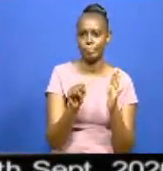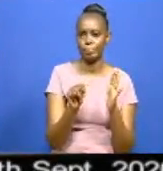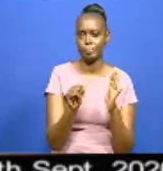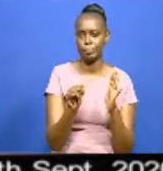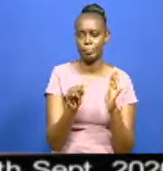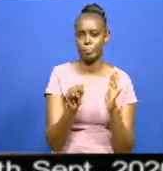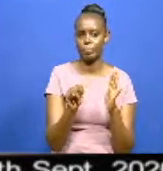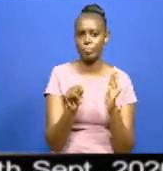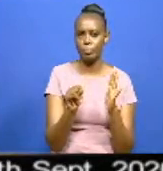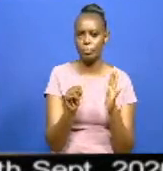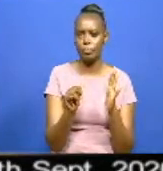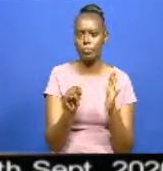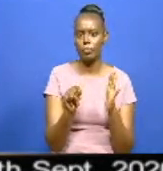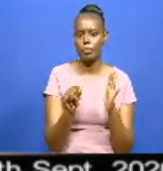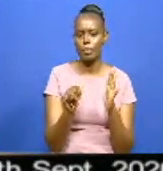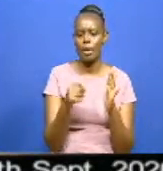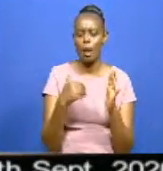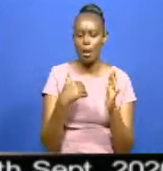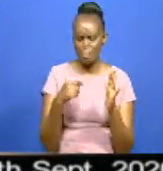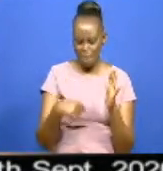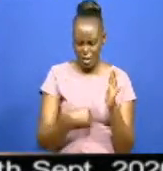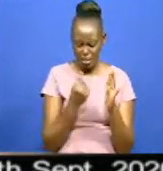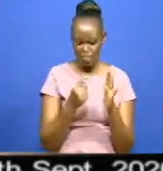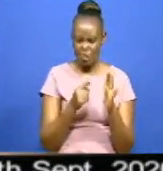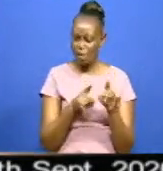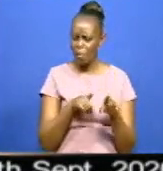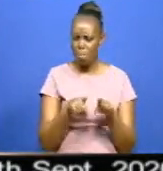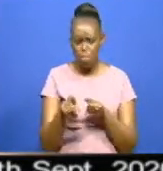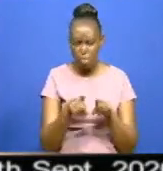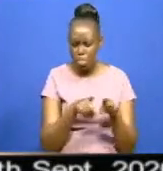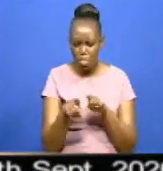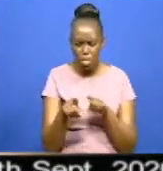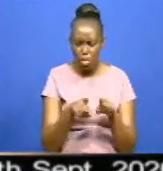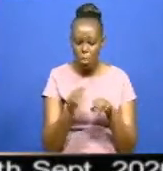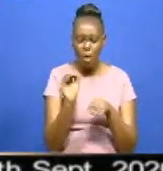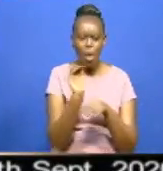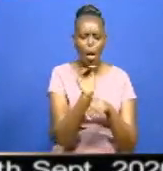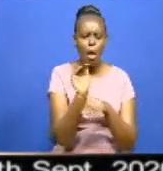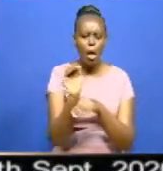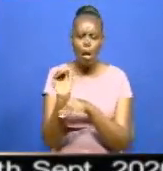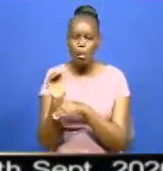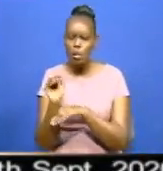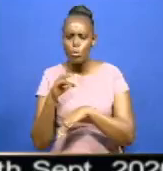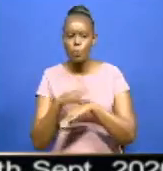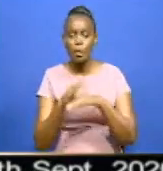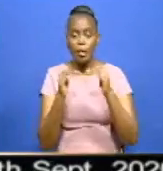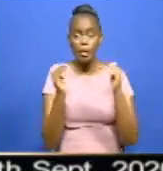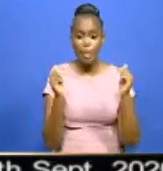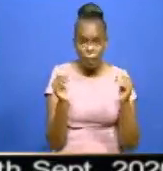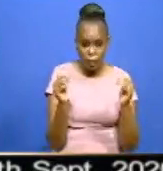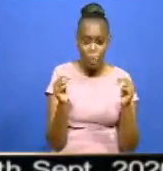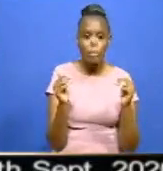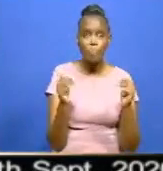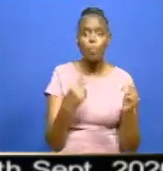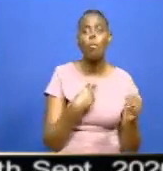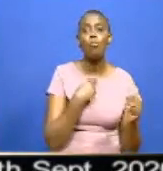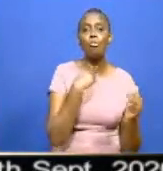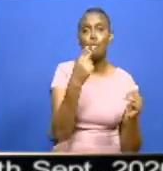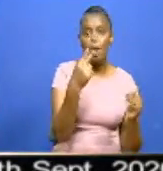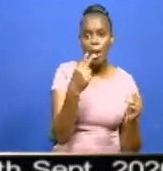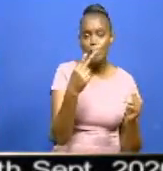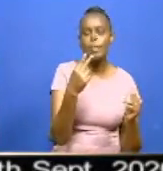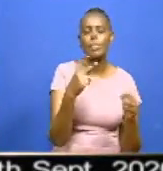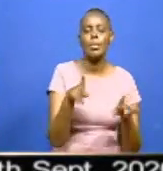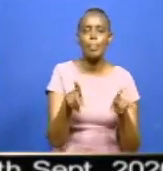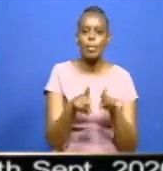history, with the journey that I have walked, seeking to get equitable, not just voice, but in a way,